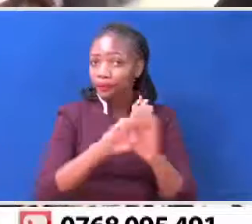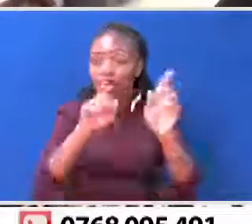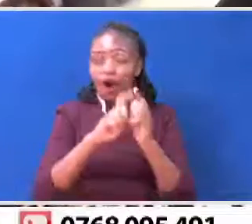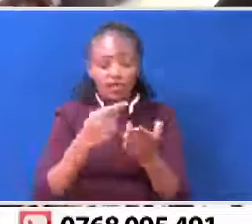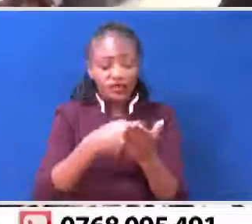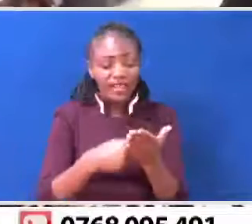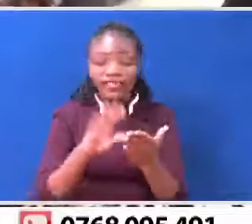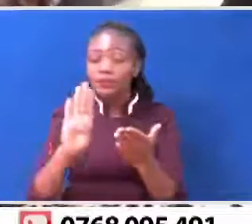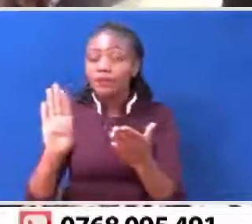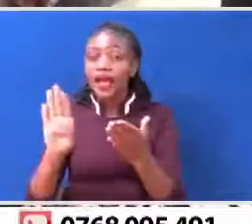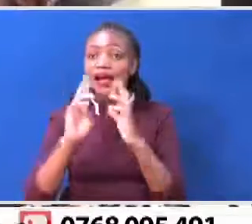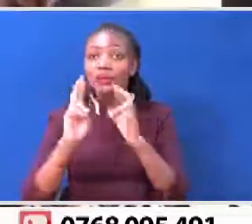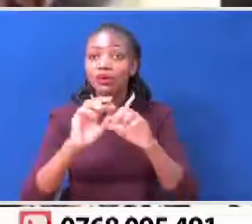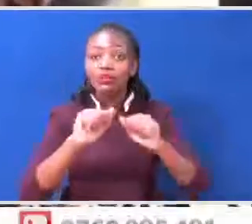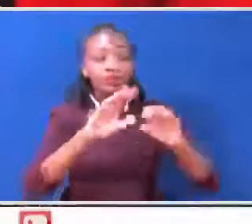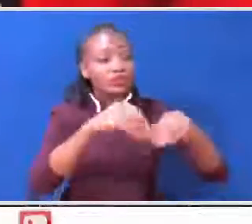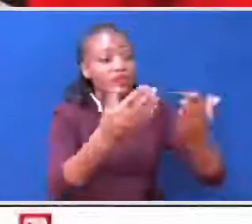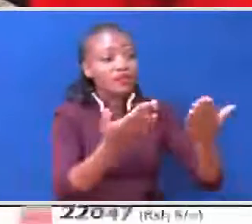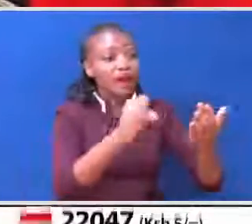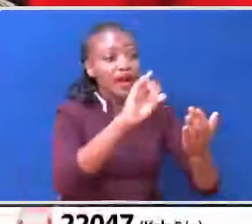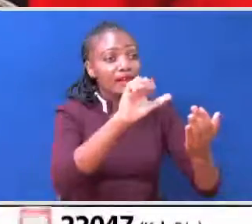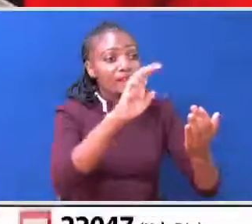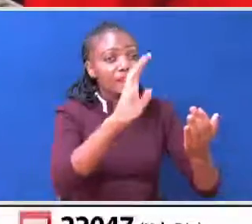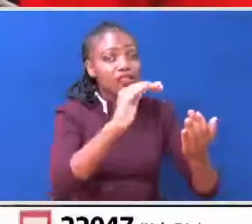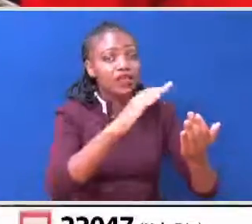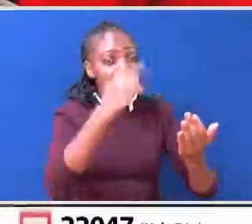sasa zitawasilishwa kwa tume ya IEBC ili